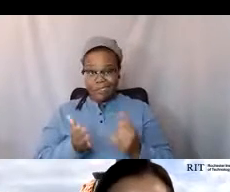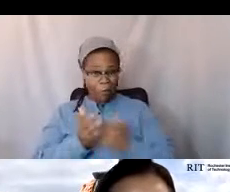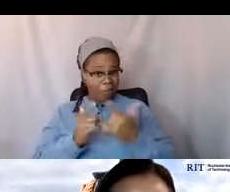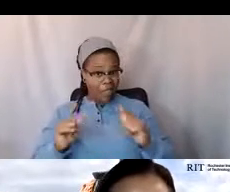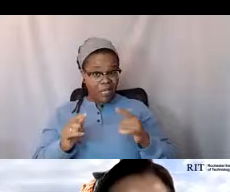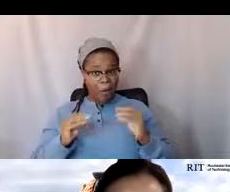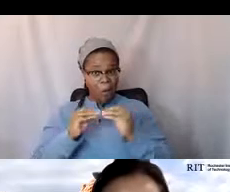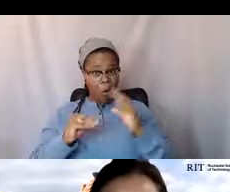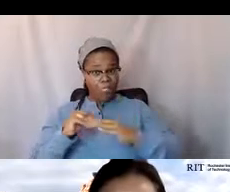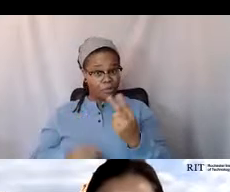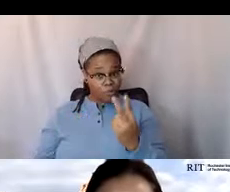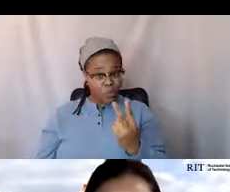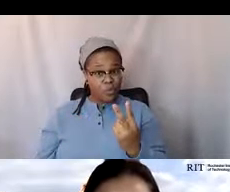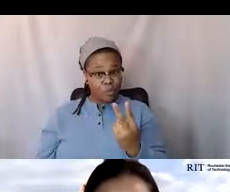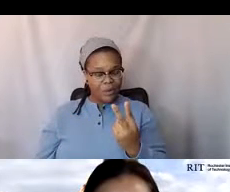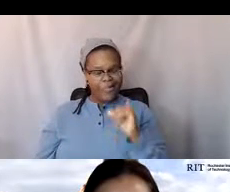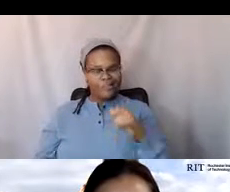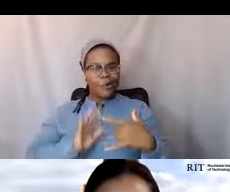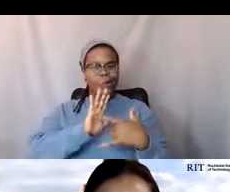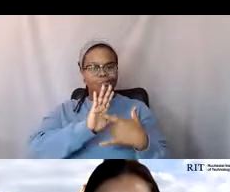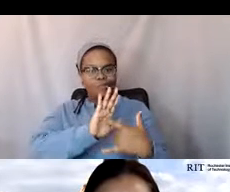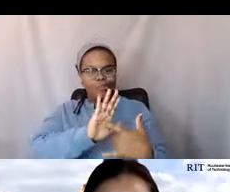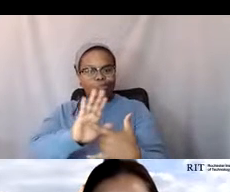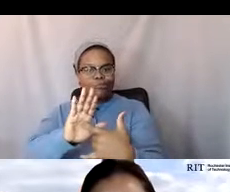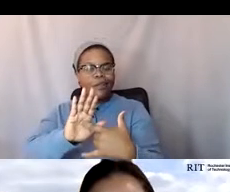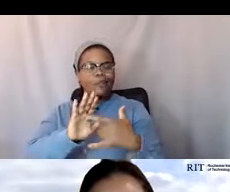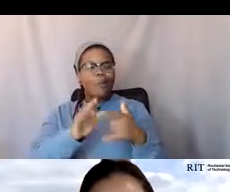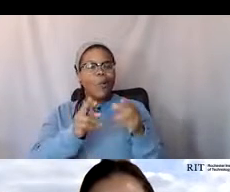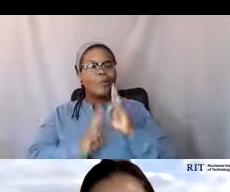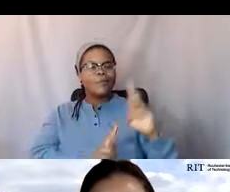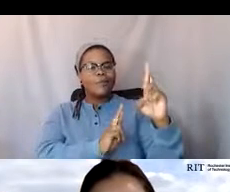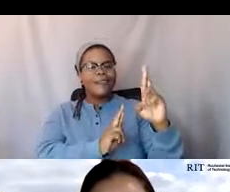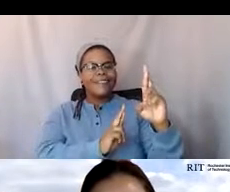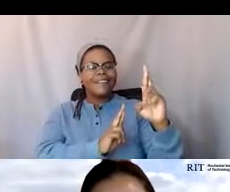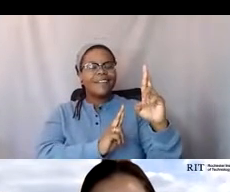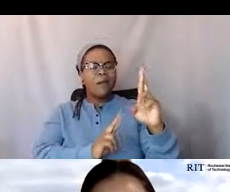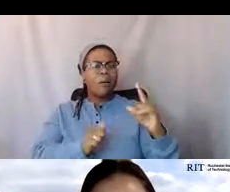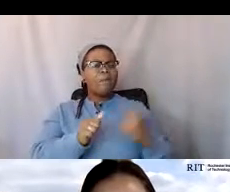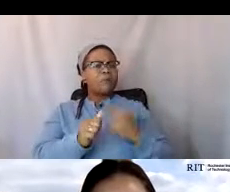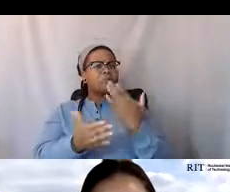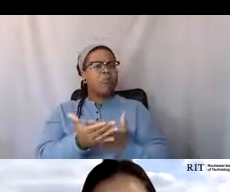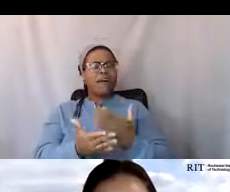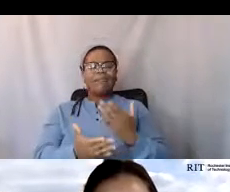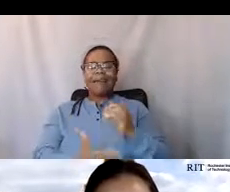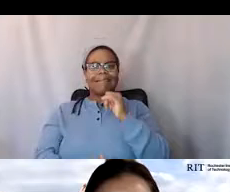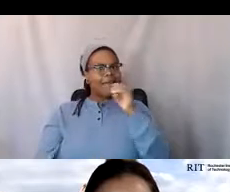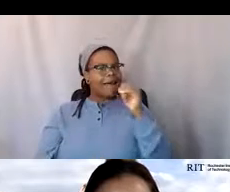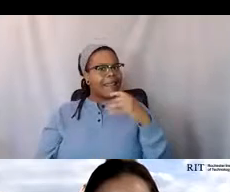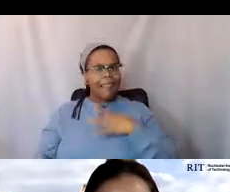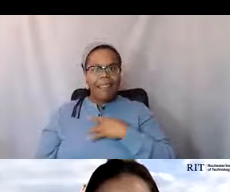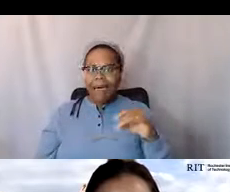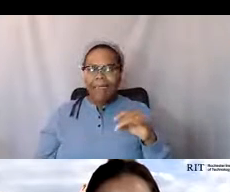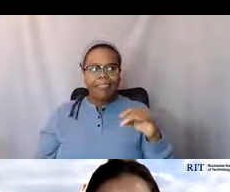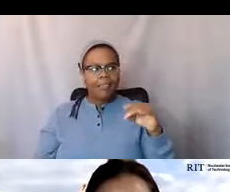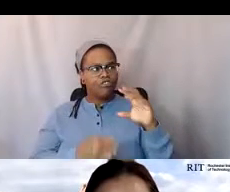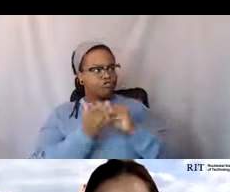than two, you know, it's a way of showing respect. And so one of the things, at first when I got here, I didn't like that students called me professor, and